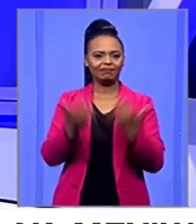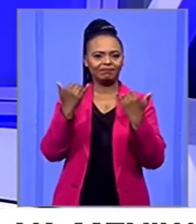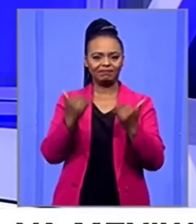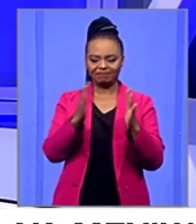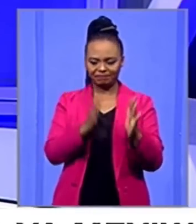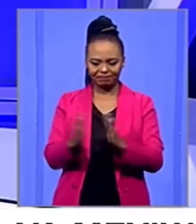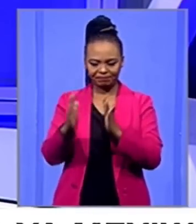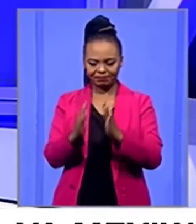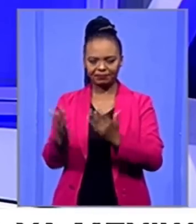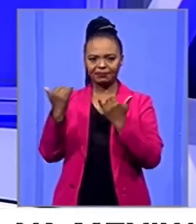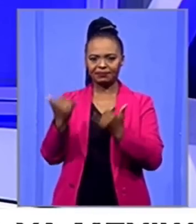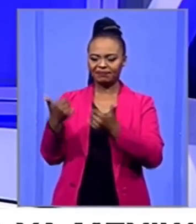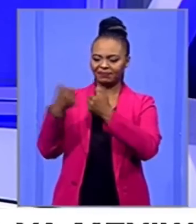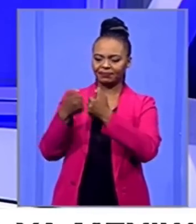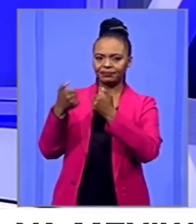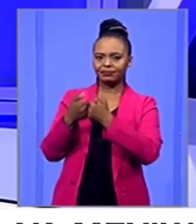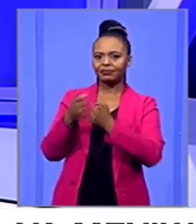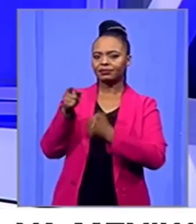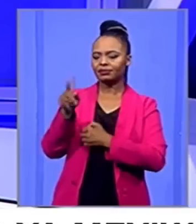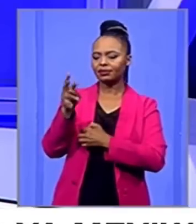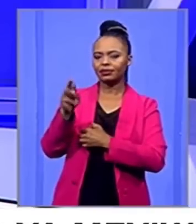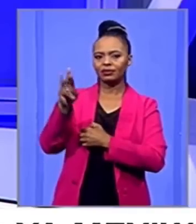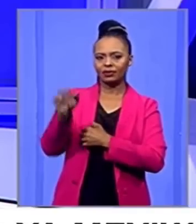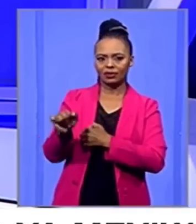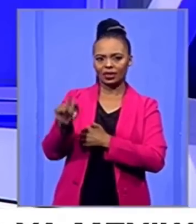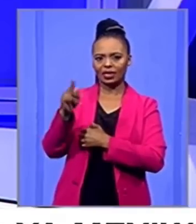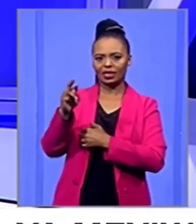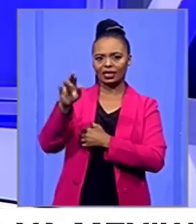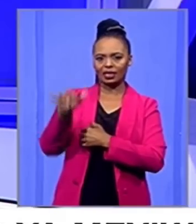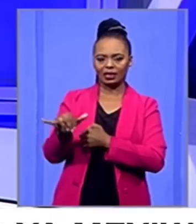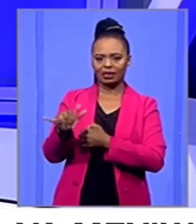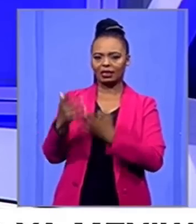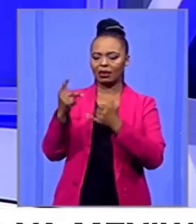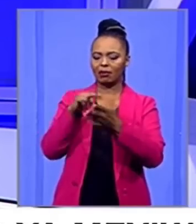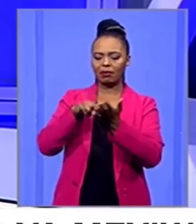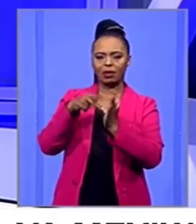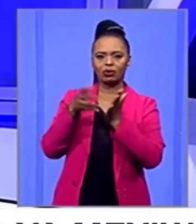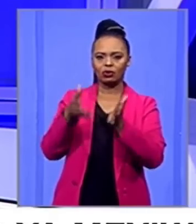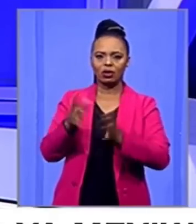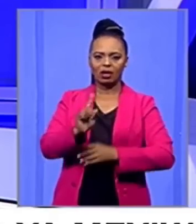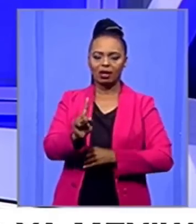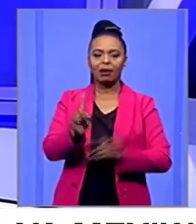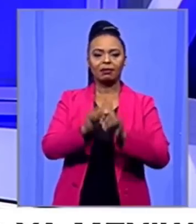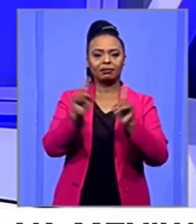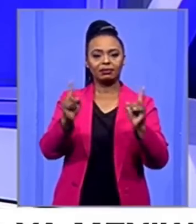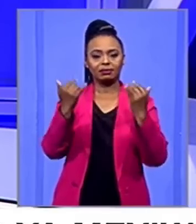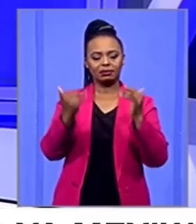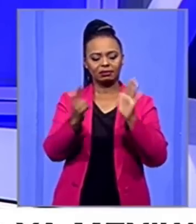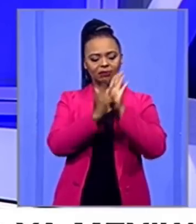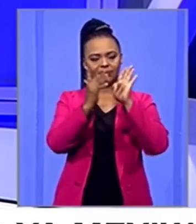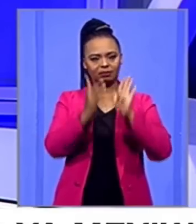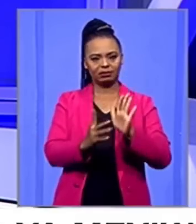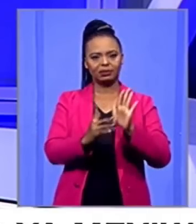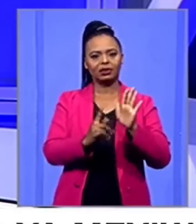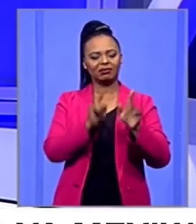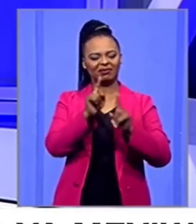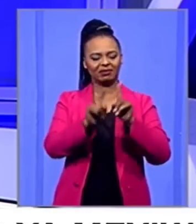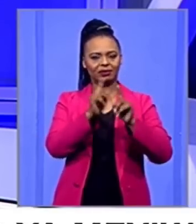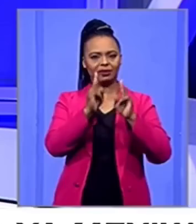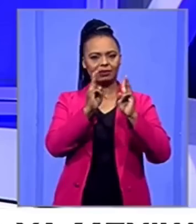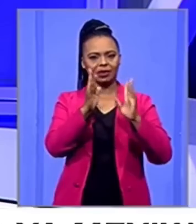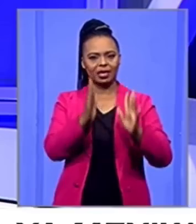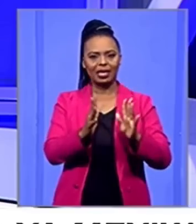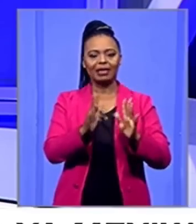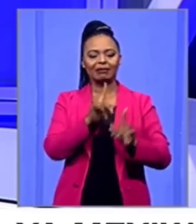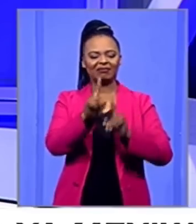bitša lekgarebe la Meiwa ka nako yeo Kelly Khumalo. E fela moemedi wa semolao wa bolatofatšwa o re ba tla dira